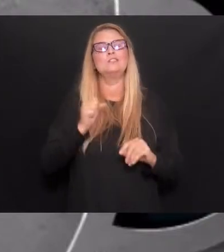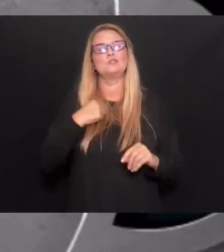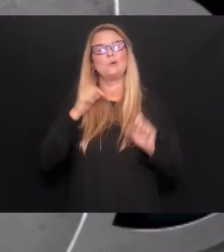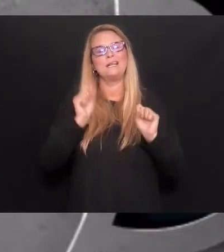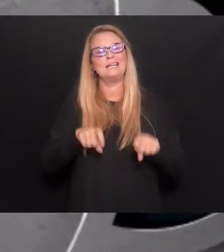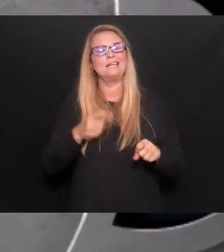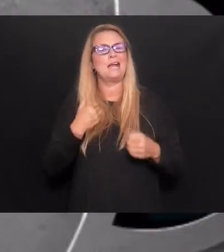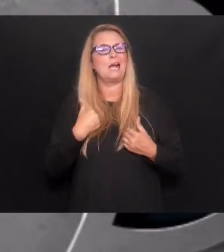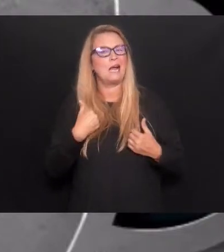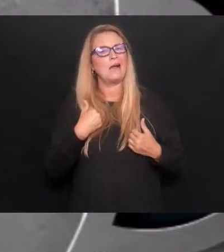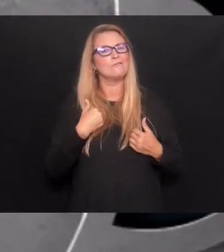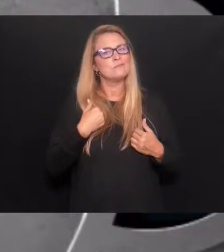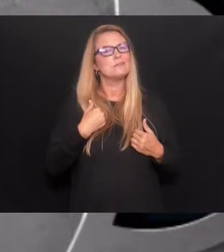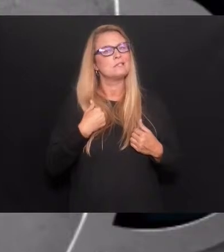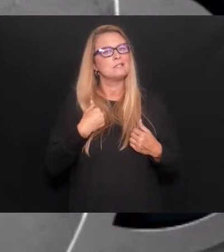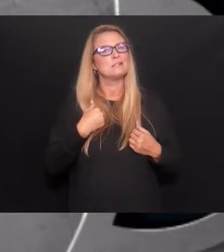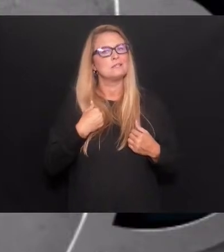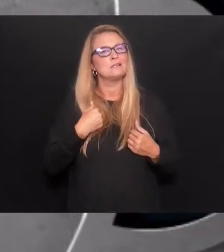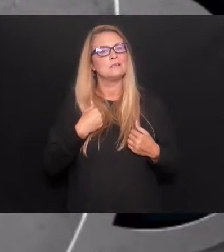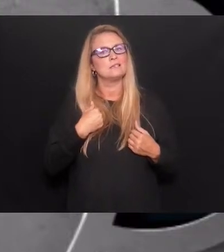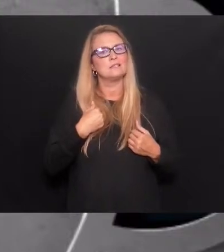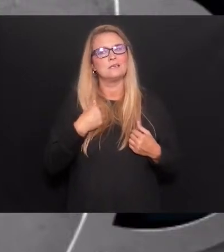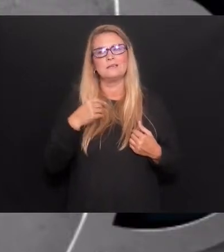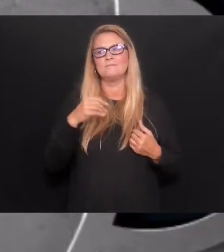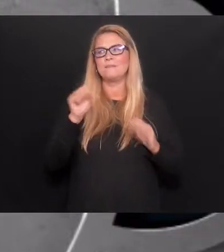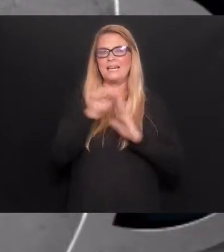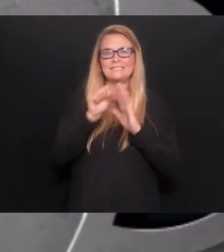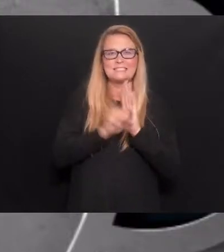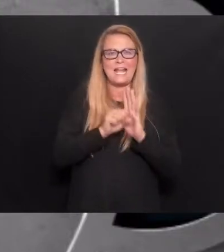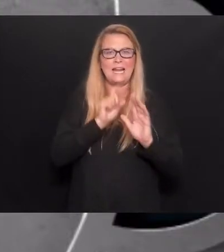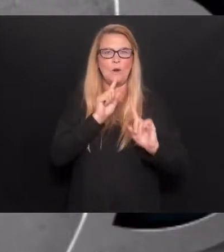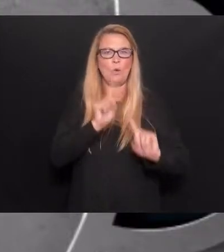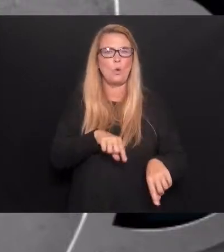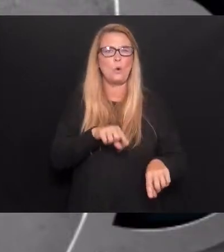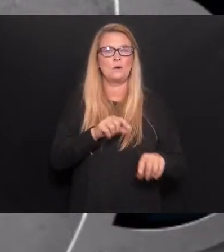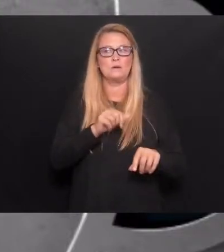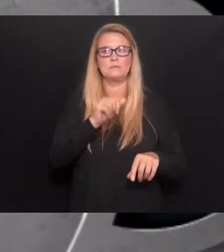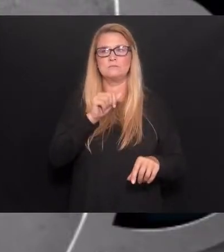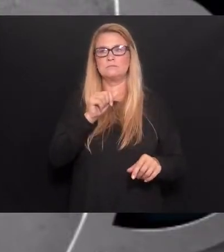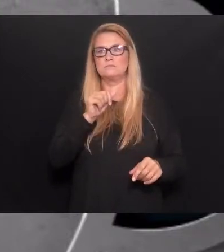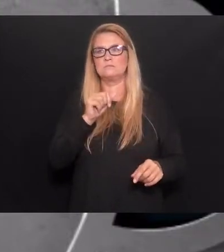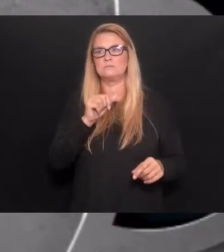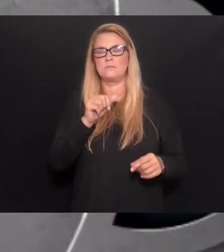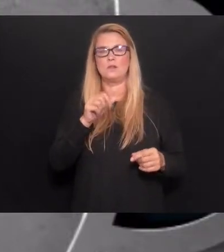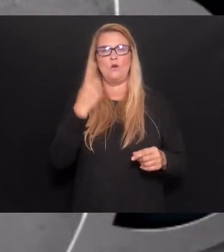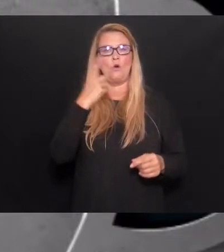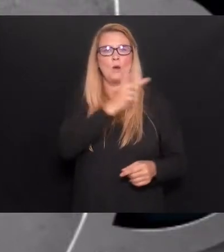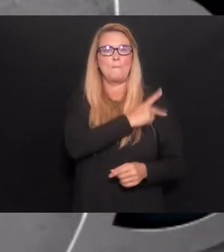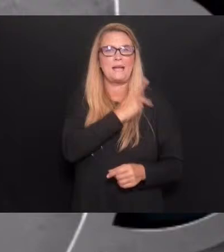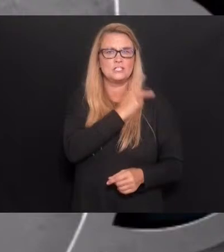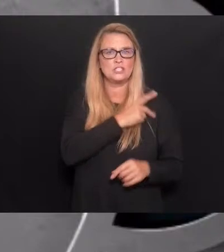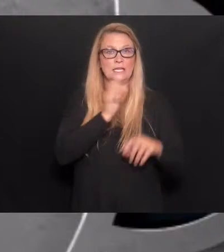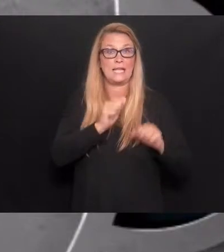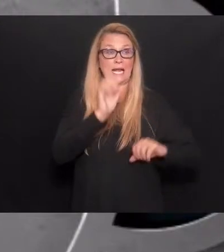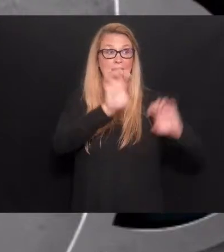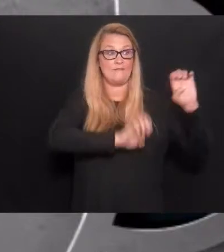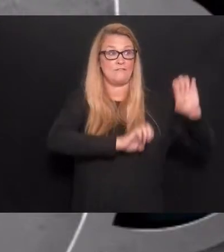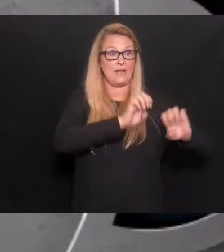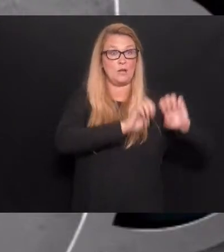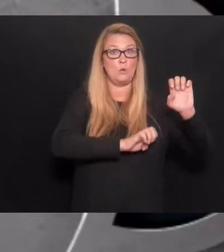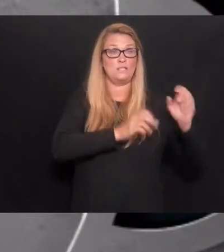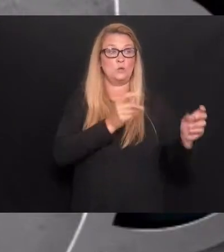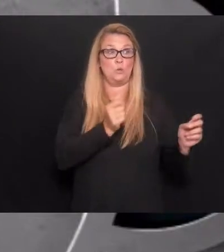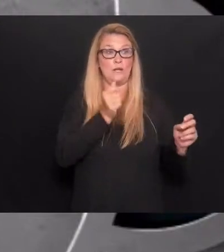have maybe a state order, if it's not necessarily from me, or if a patient can be evaluated quickly once they have